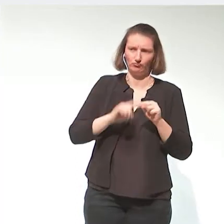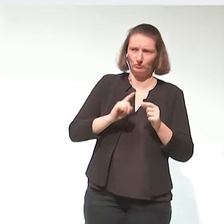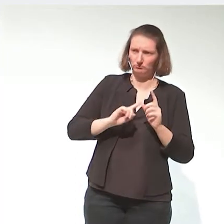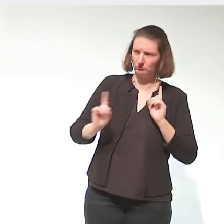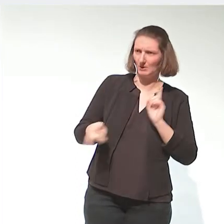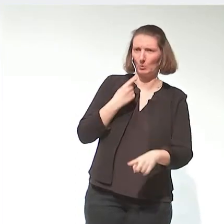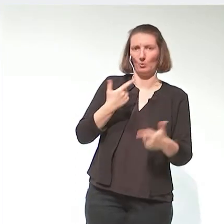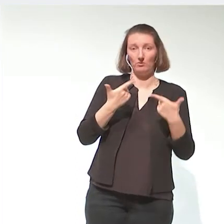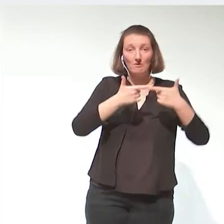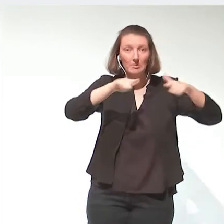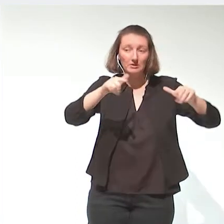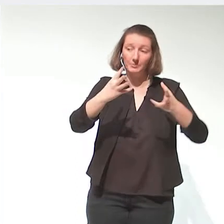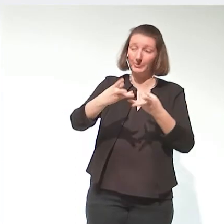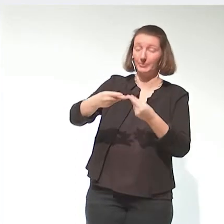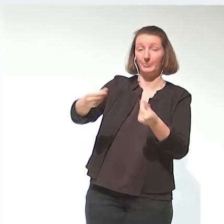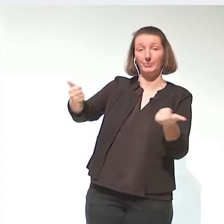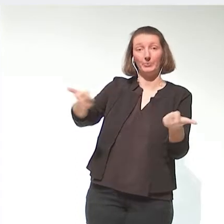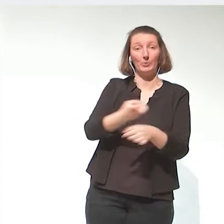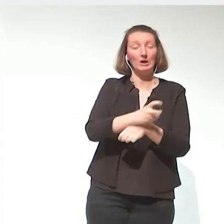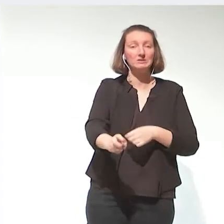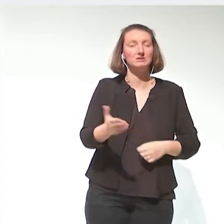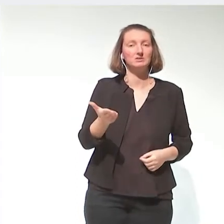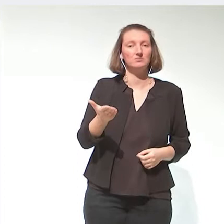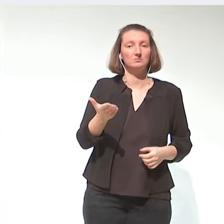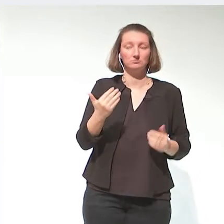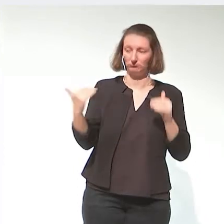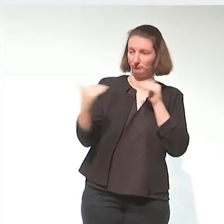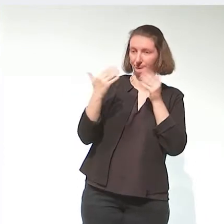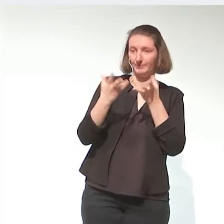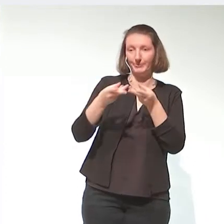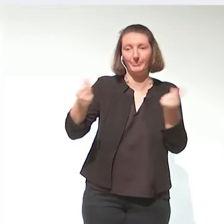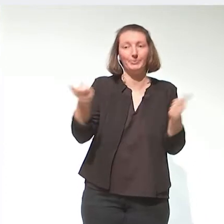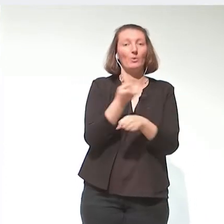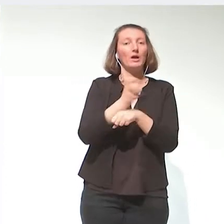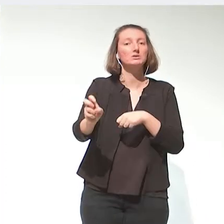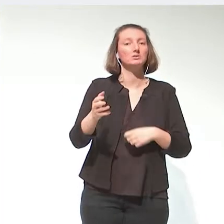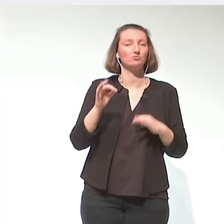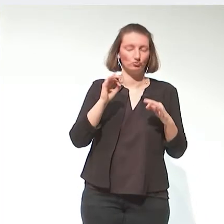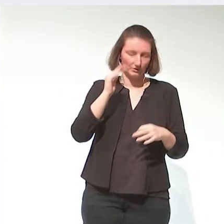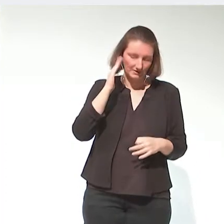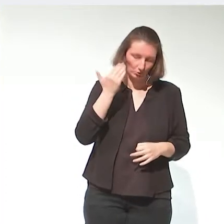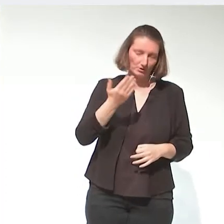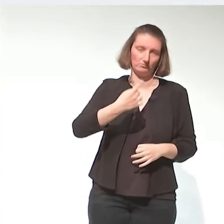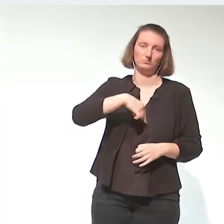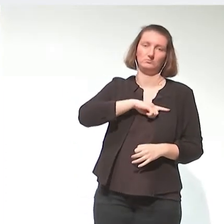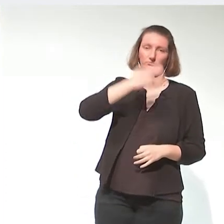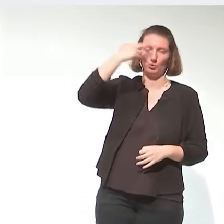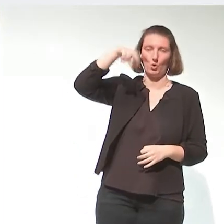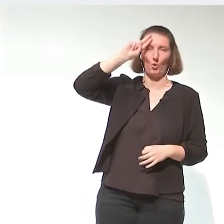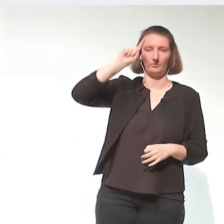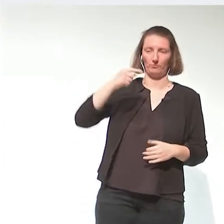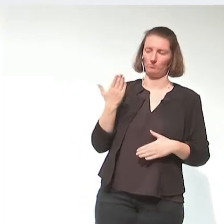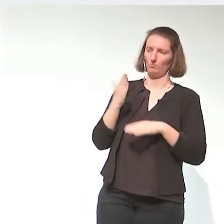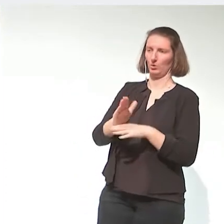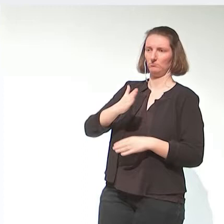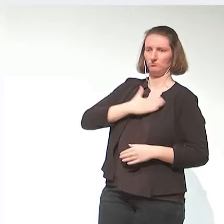so freedom will be wiped off the map, as well as the notion of legality. This is why in Europe